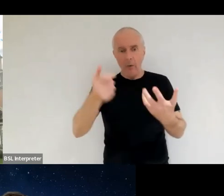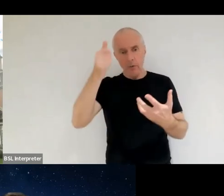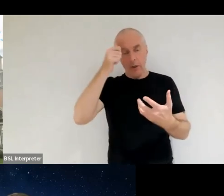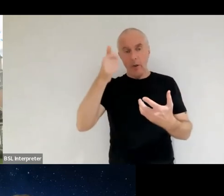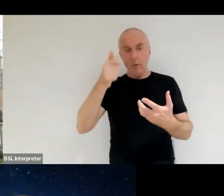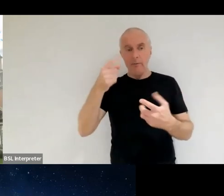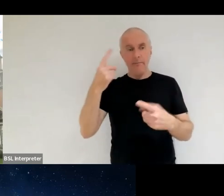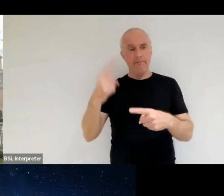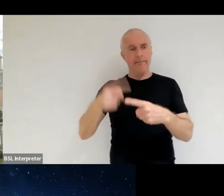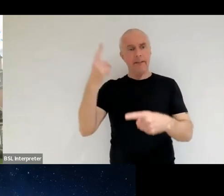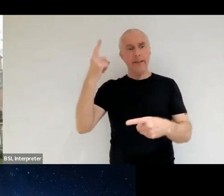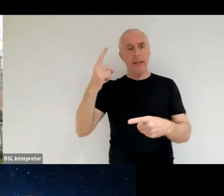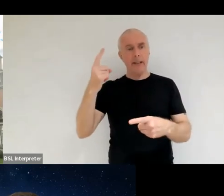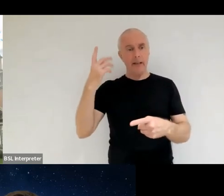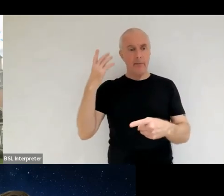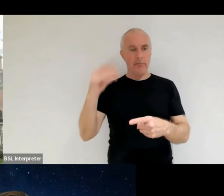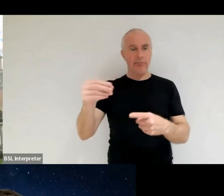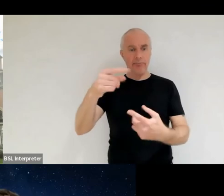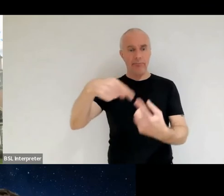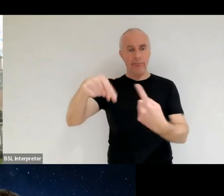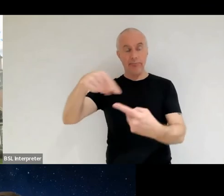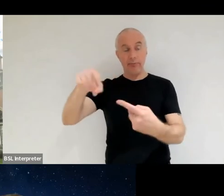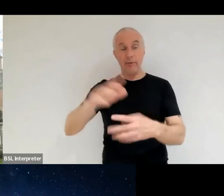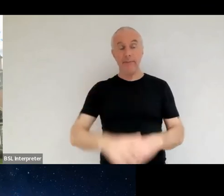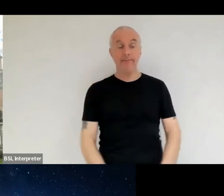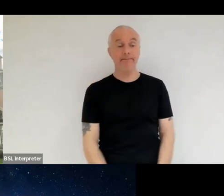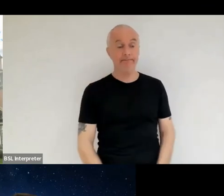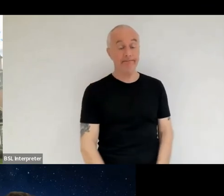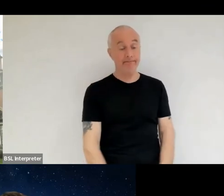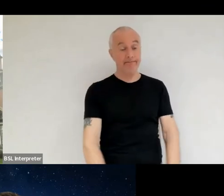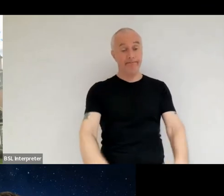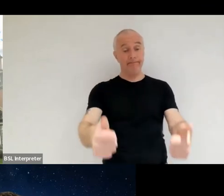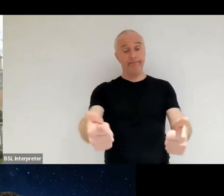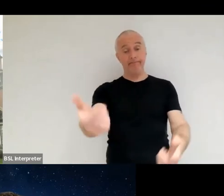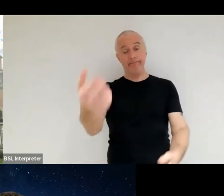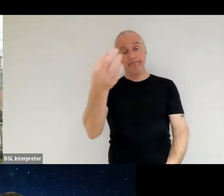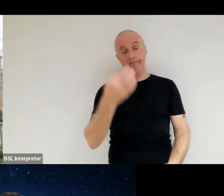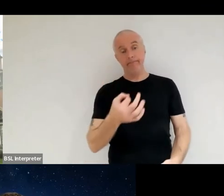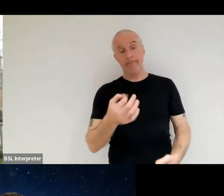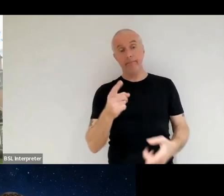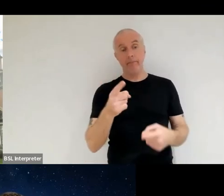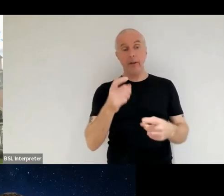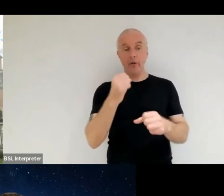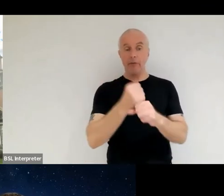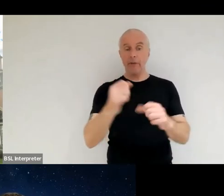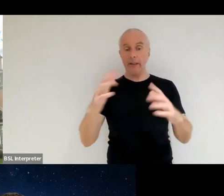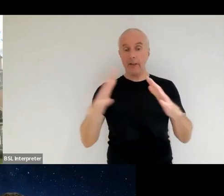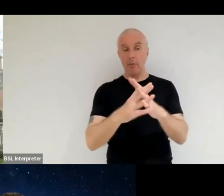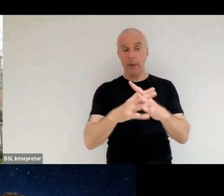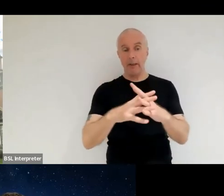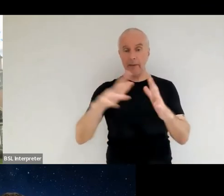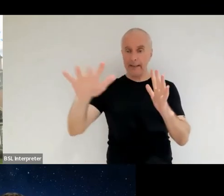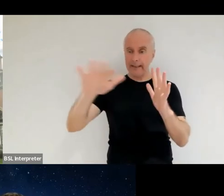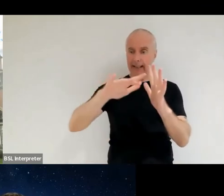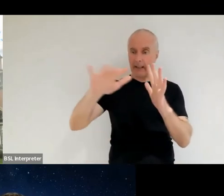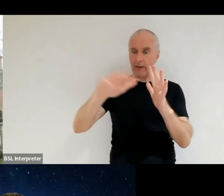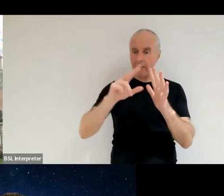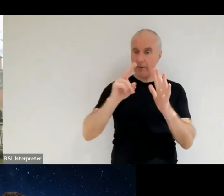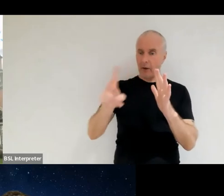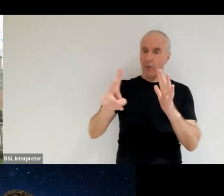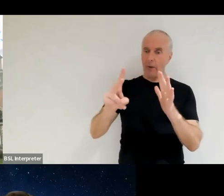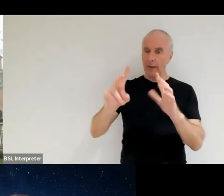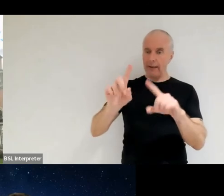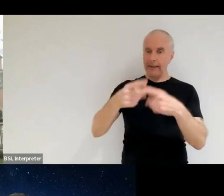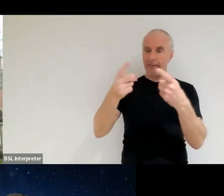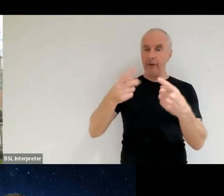speed at which it rotates? No, that's a really good question. The gravitational wave signal, and I didn't show it, looks different when you have a spinning black